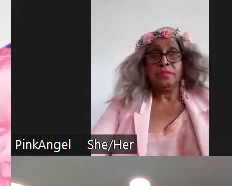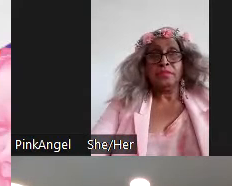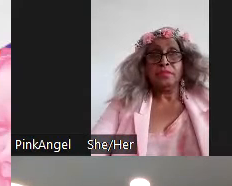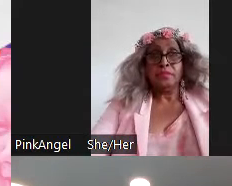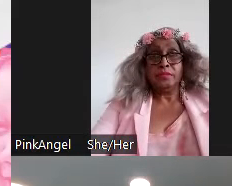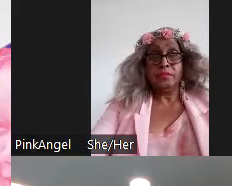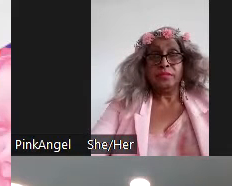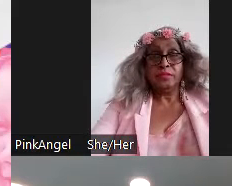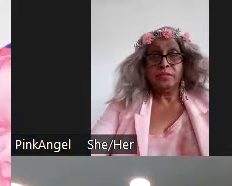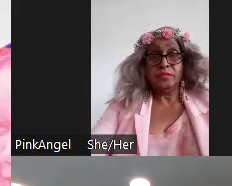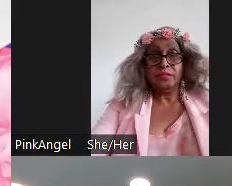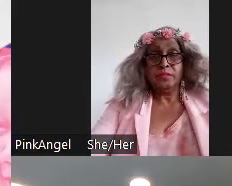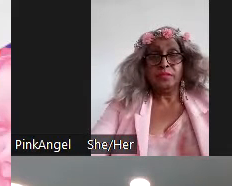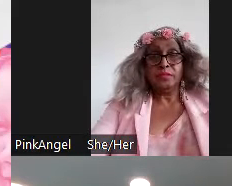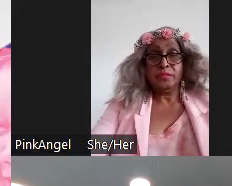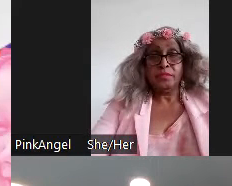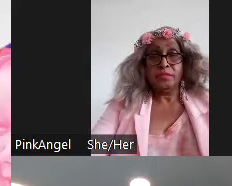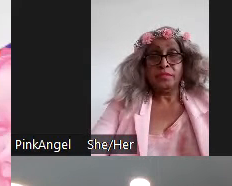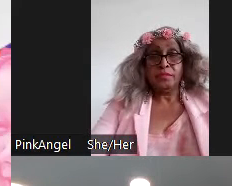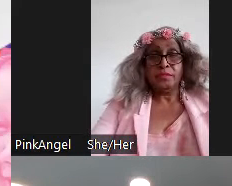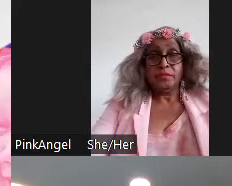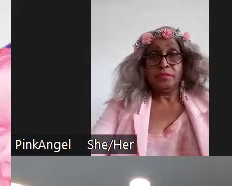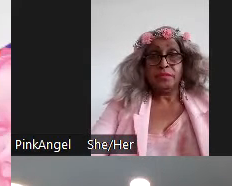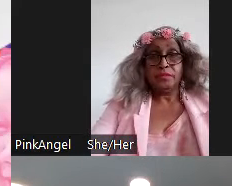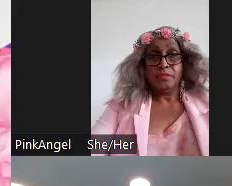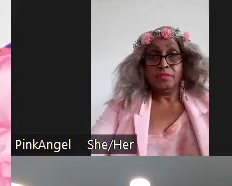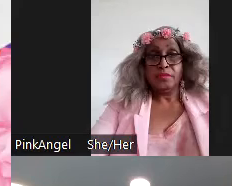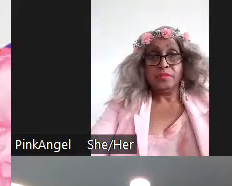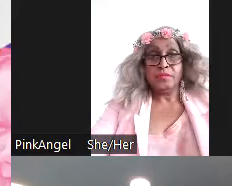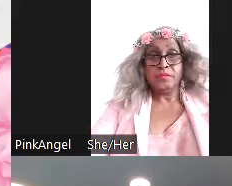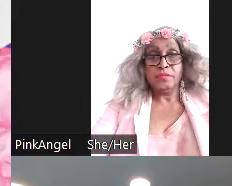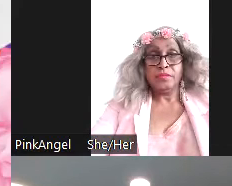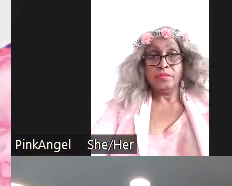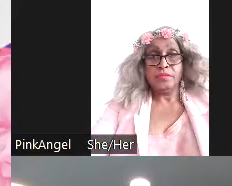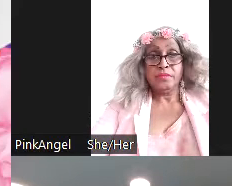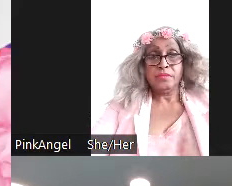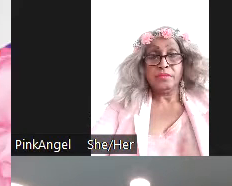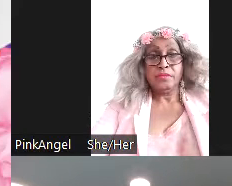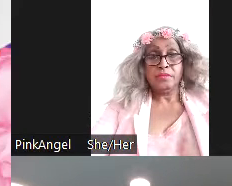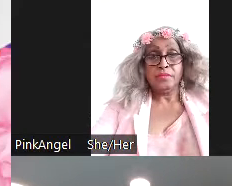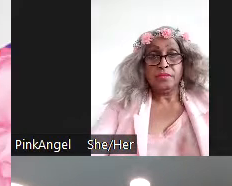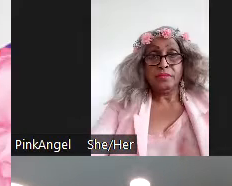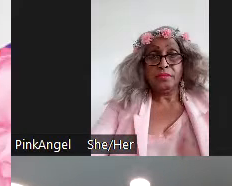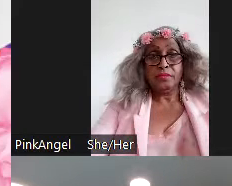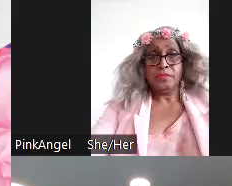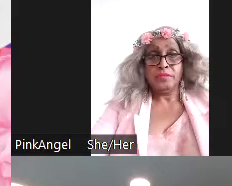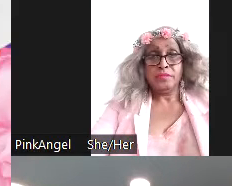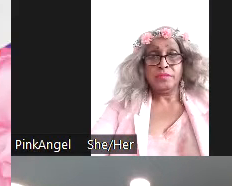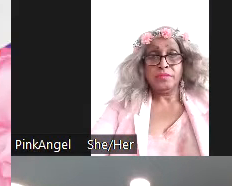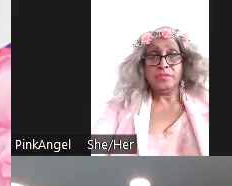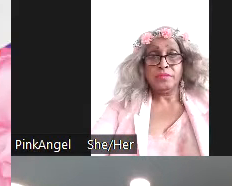deal in elder abuse prevention, healthy aging, anti-ageism work, and trying to kind